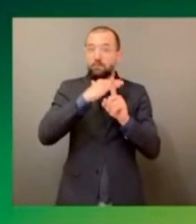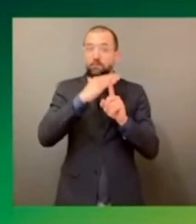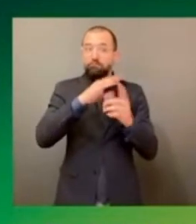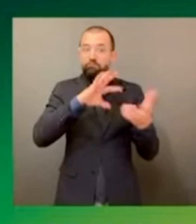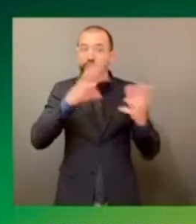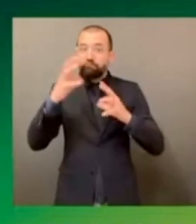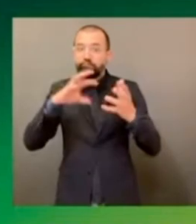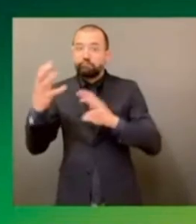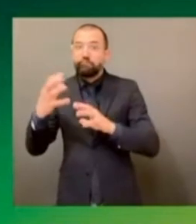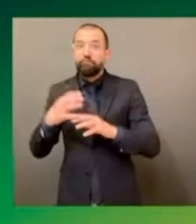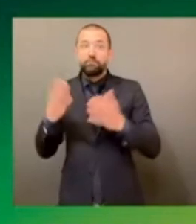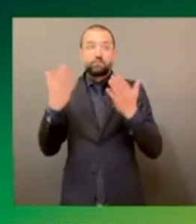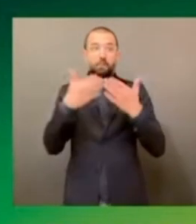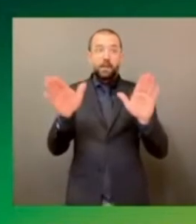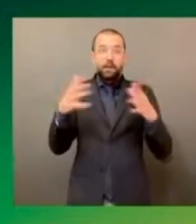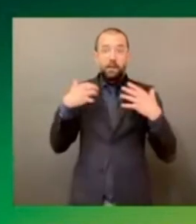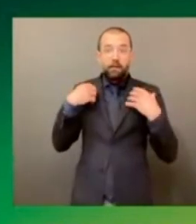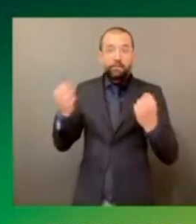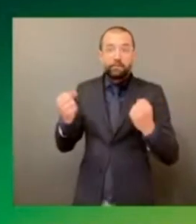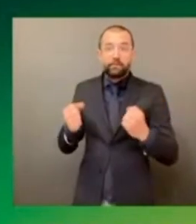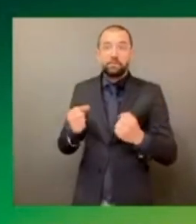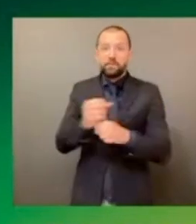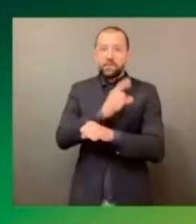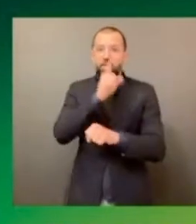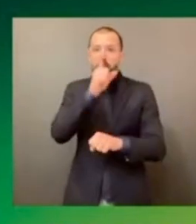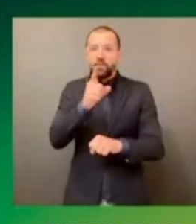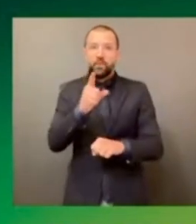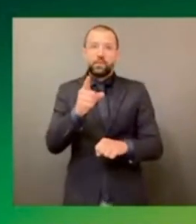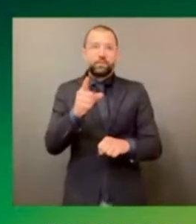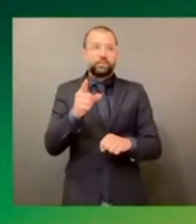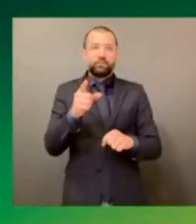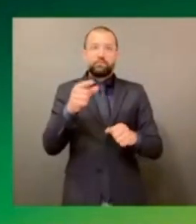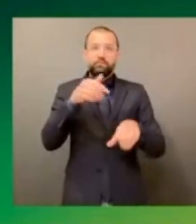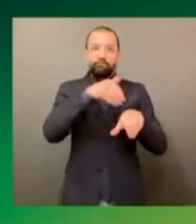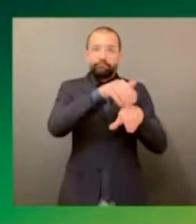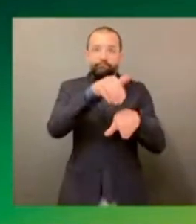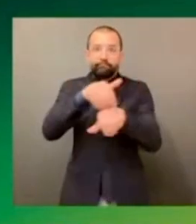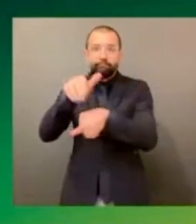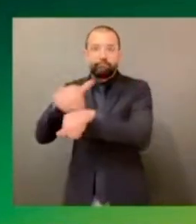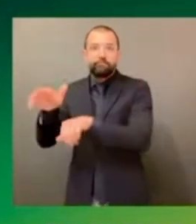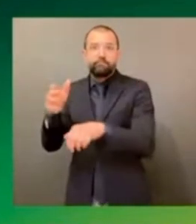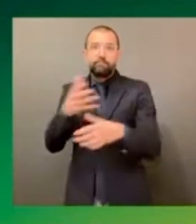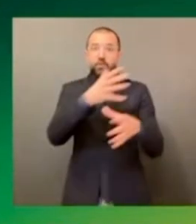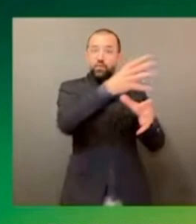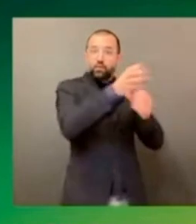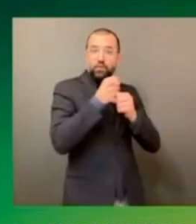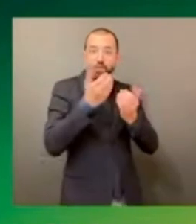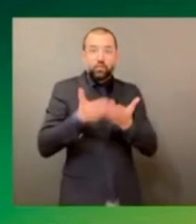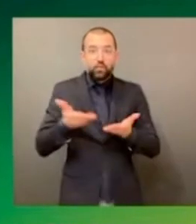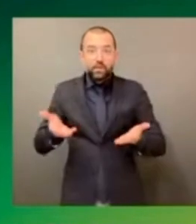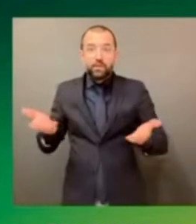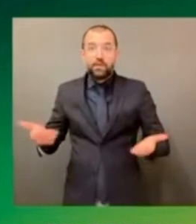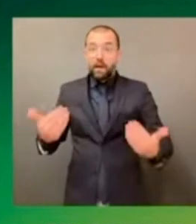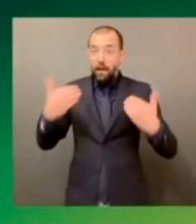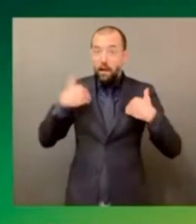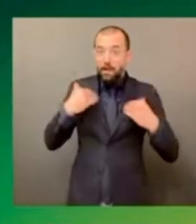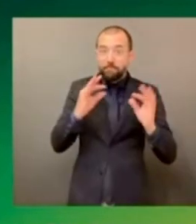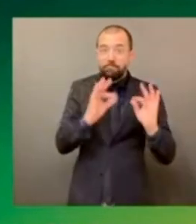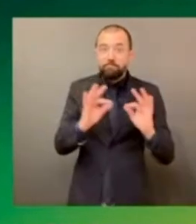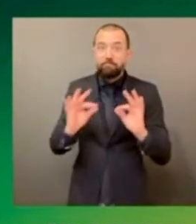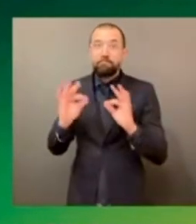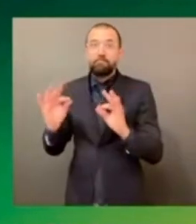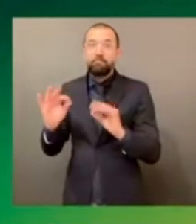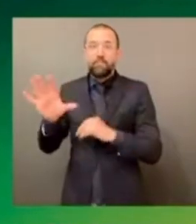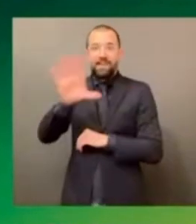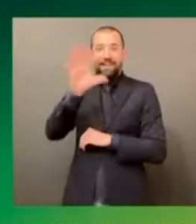chains. We are all in because African leadership is critical to global peace